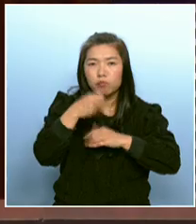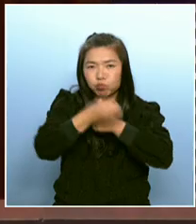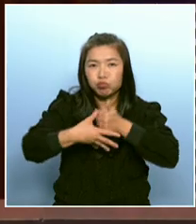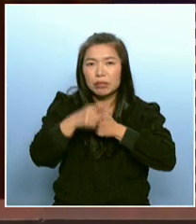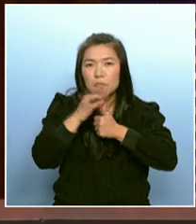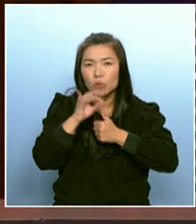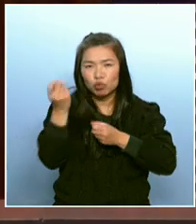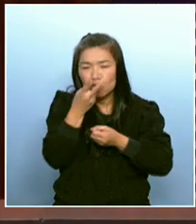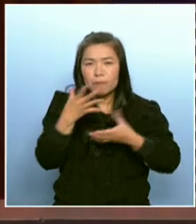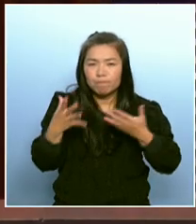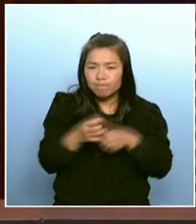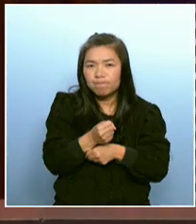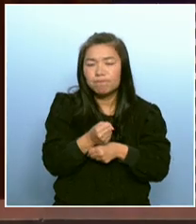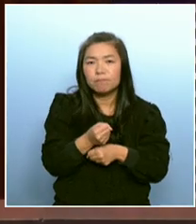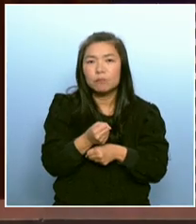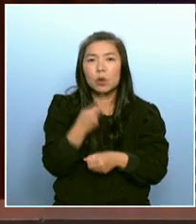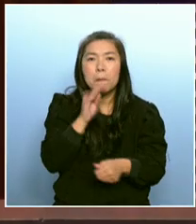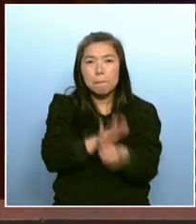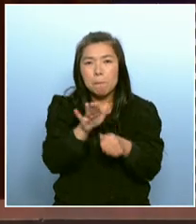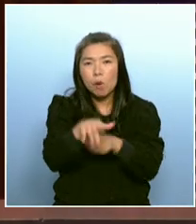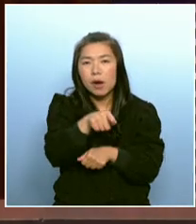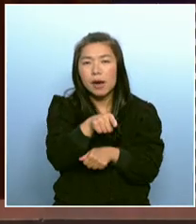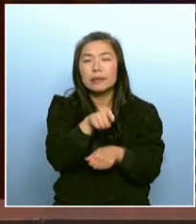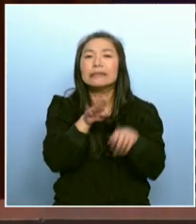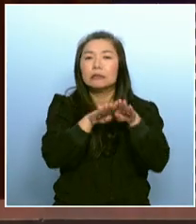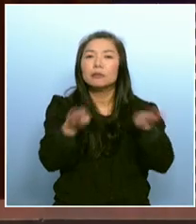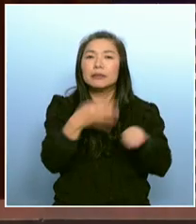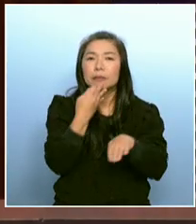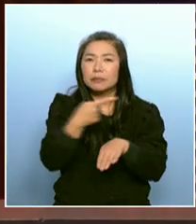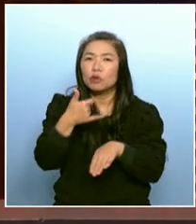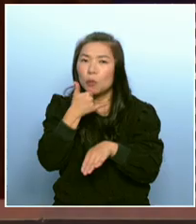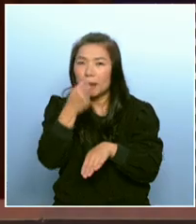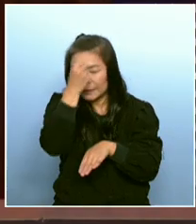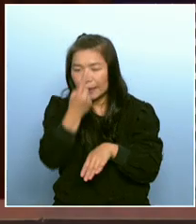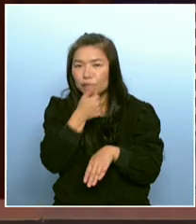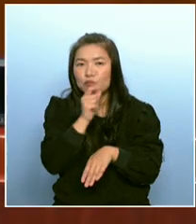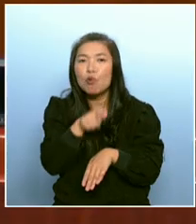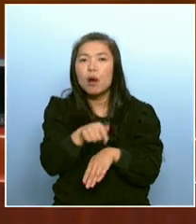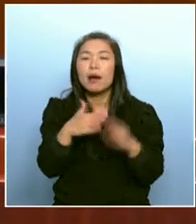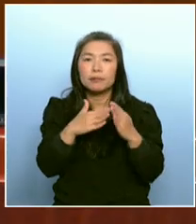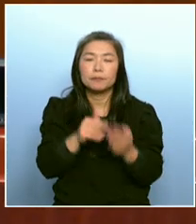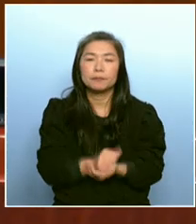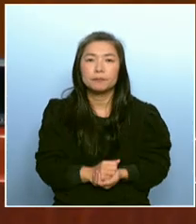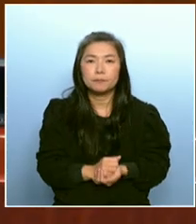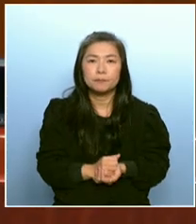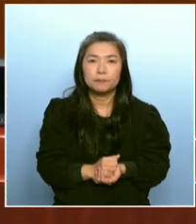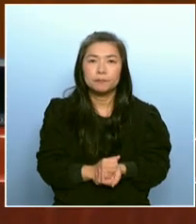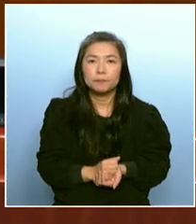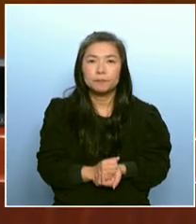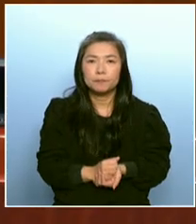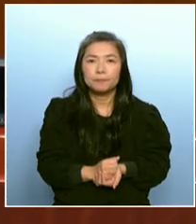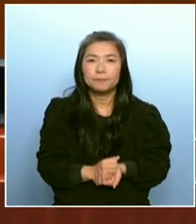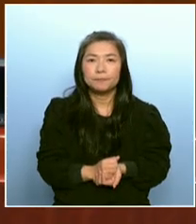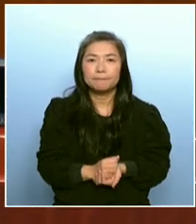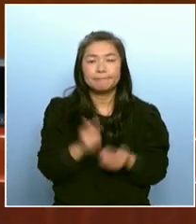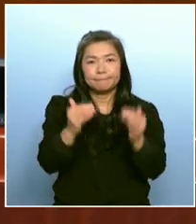to primary 6. We will see how we can better consolidate the program to see how we can better